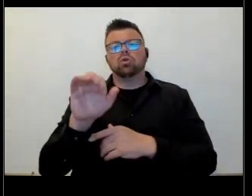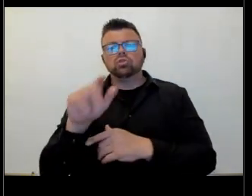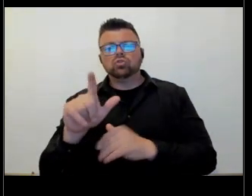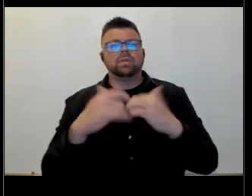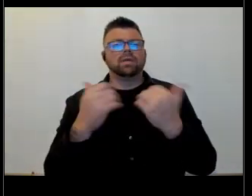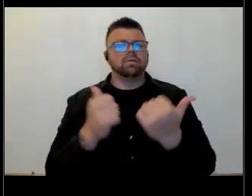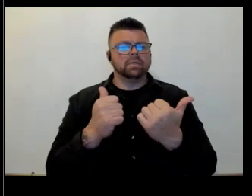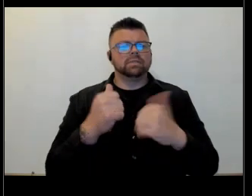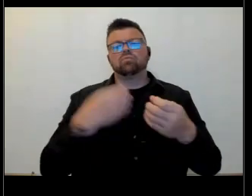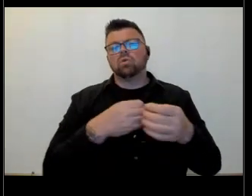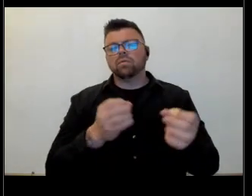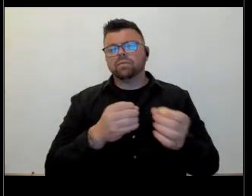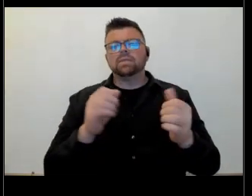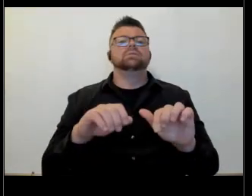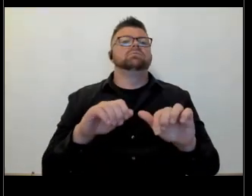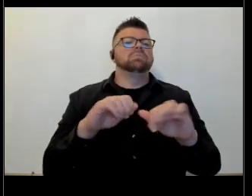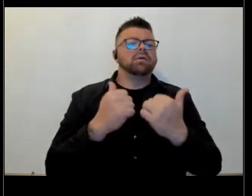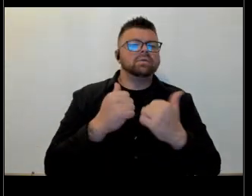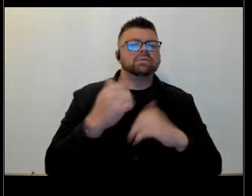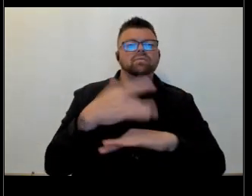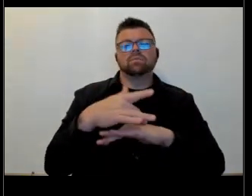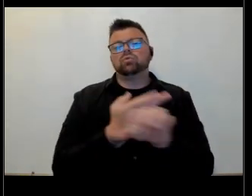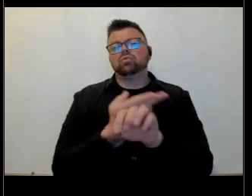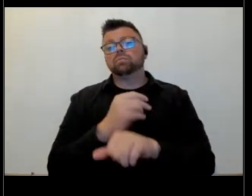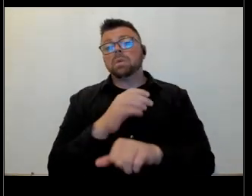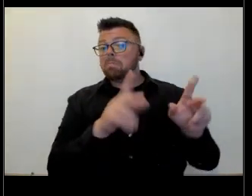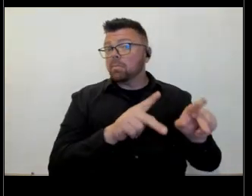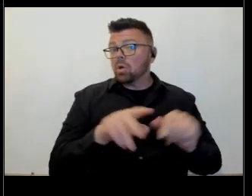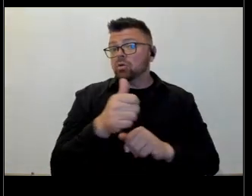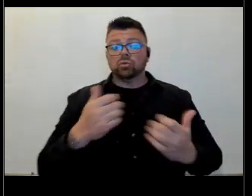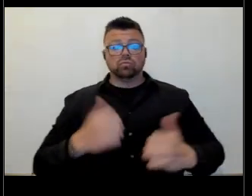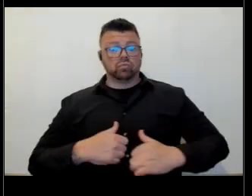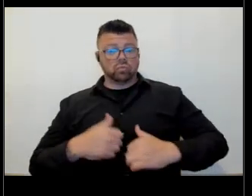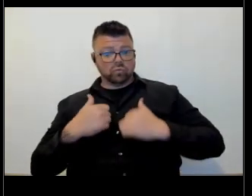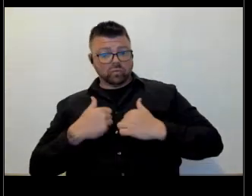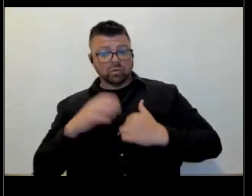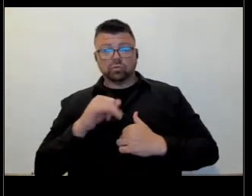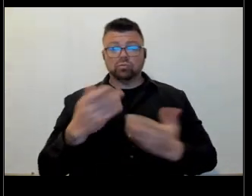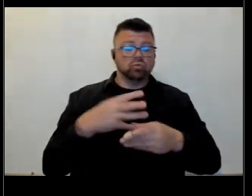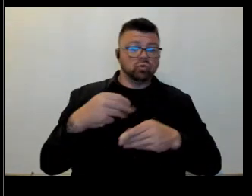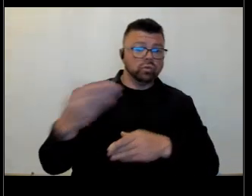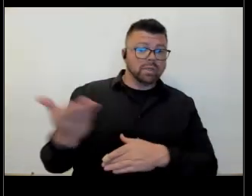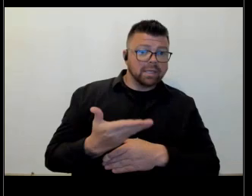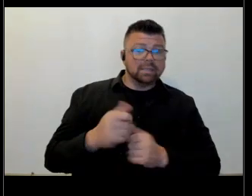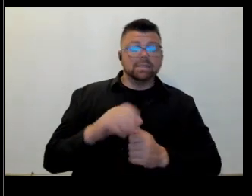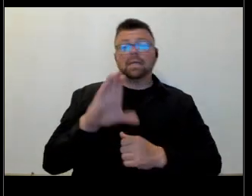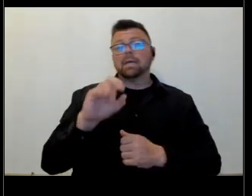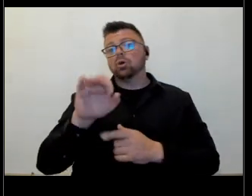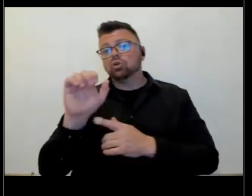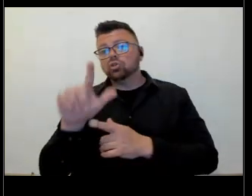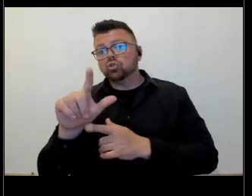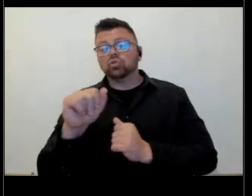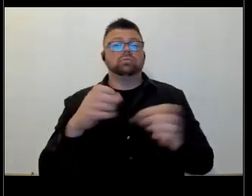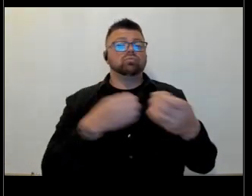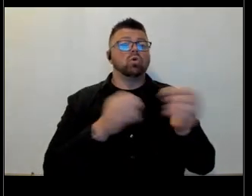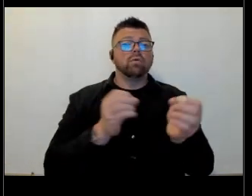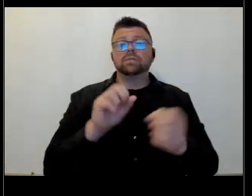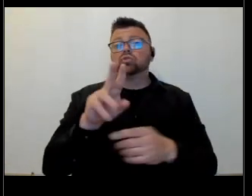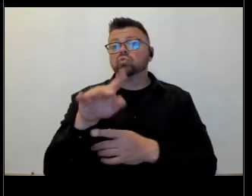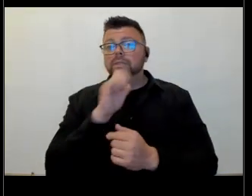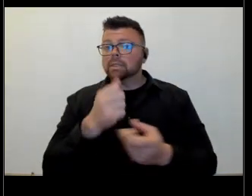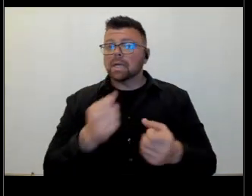people other than residents and their guests, such as commercial and office suites, are not covered by the Act.